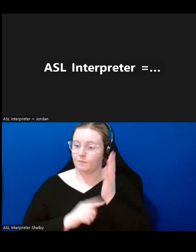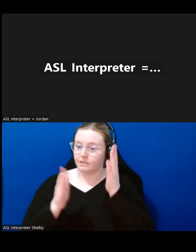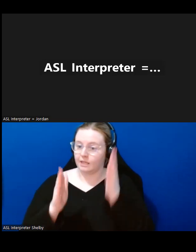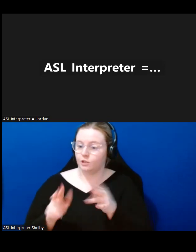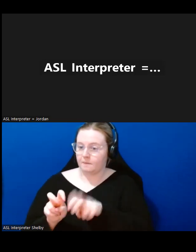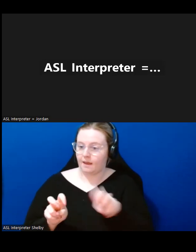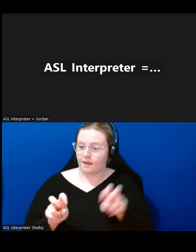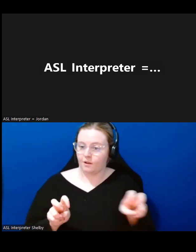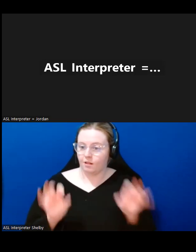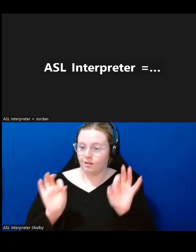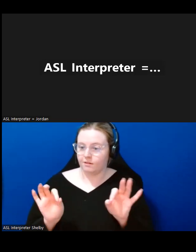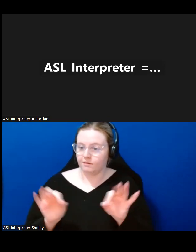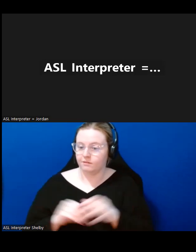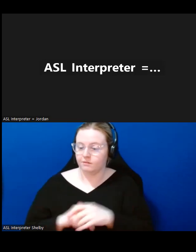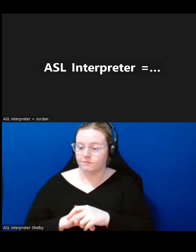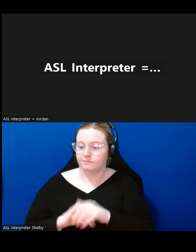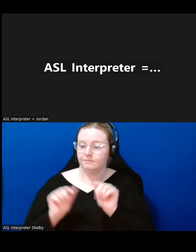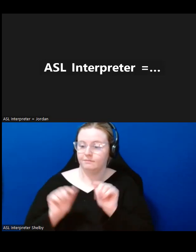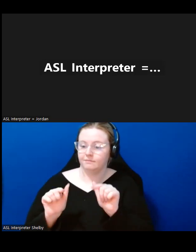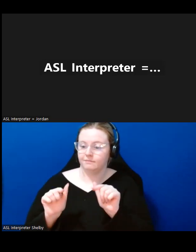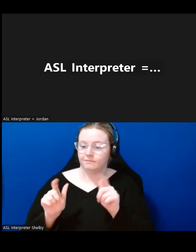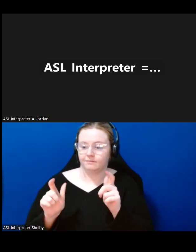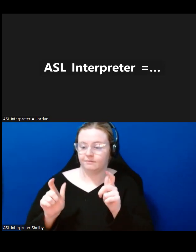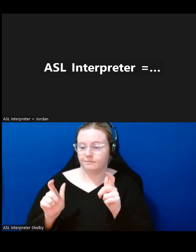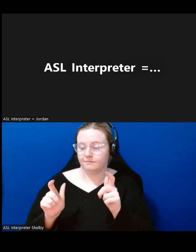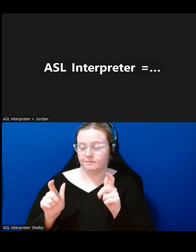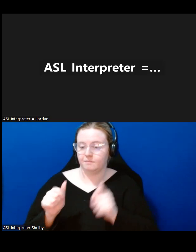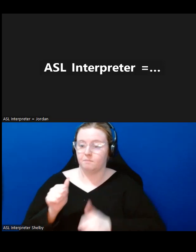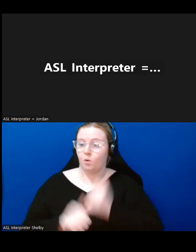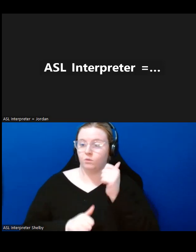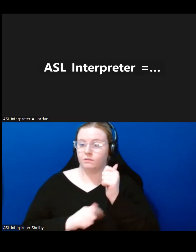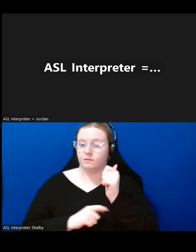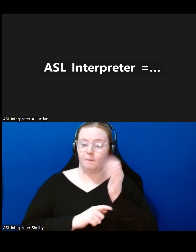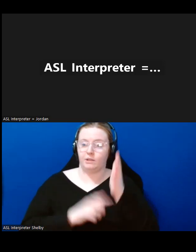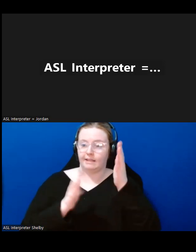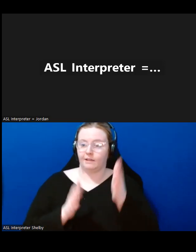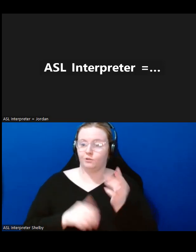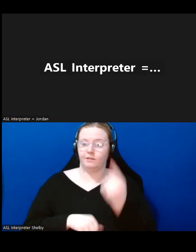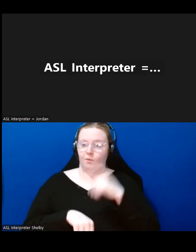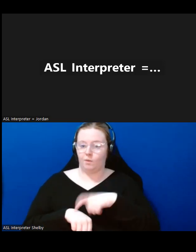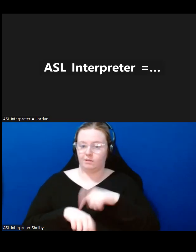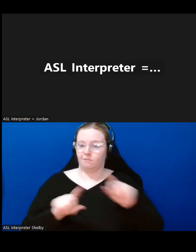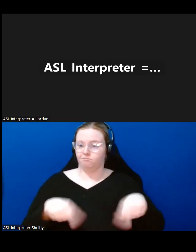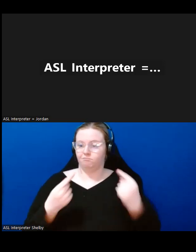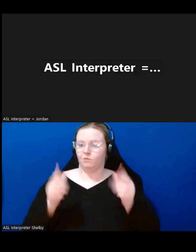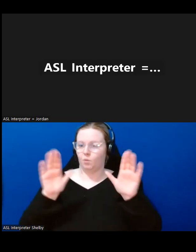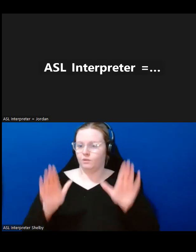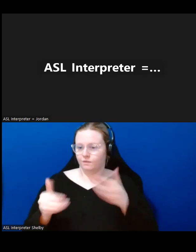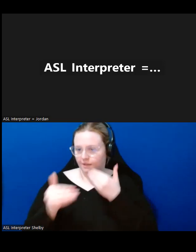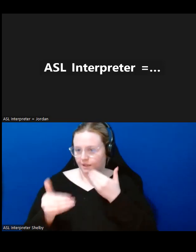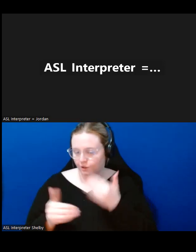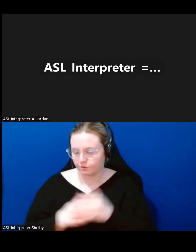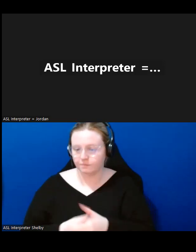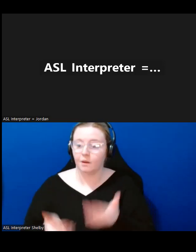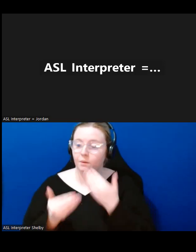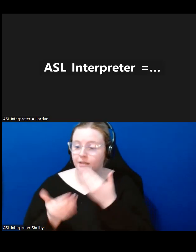us today. This is the largest guest speakers that we have had to date, which was phenomenal. I'd like to thank everybody